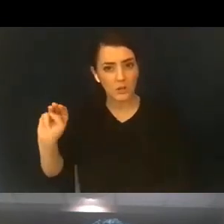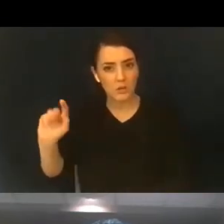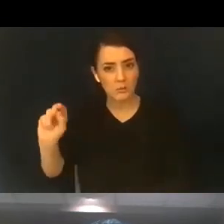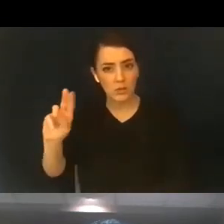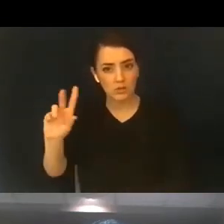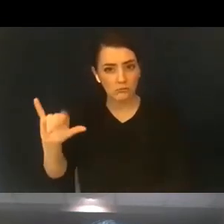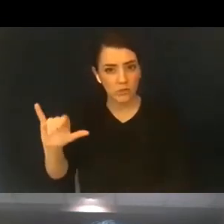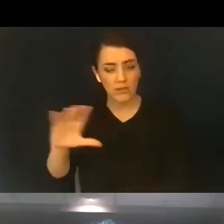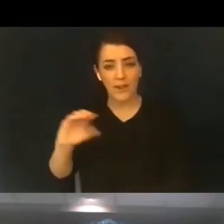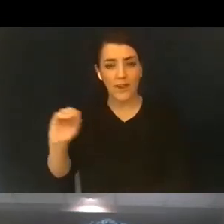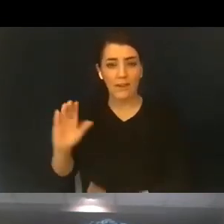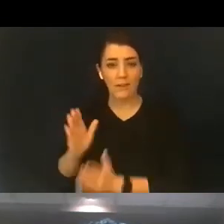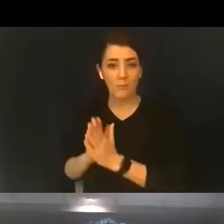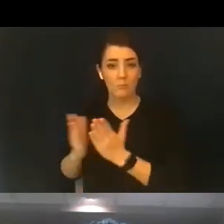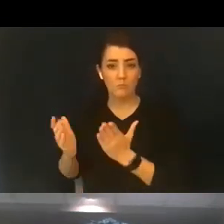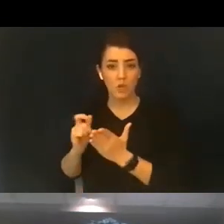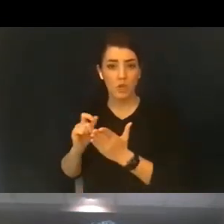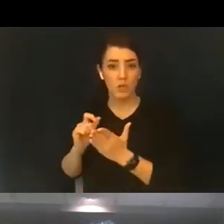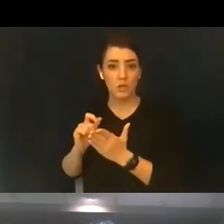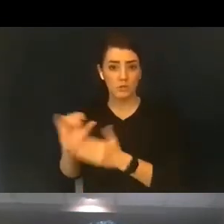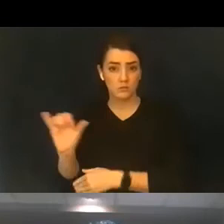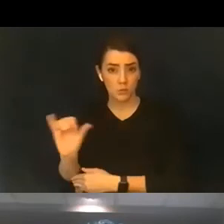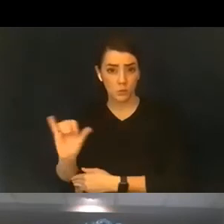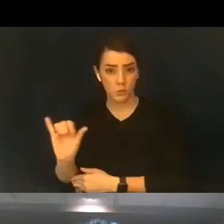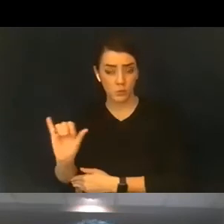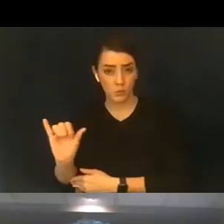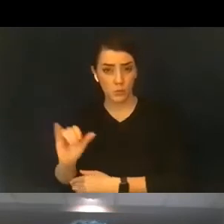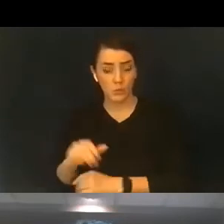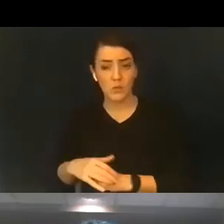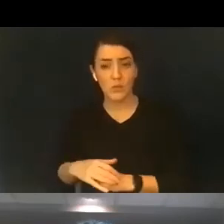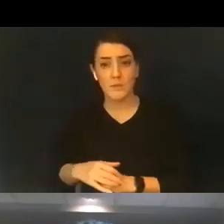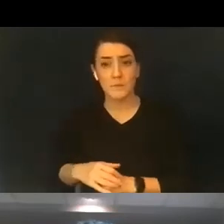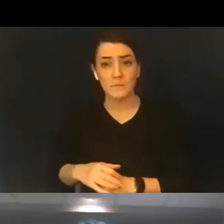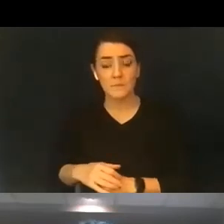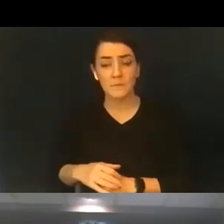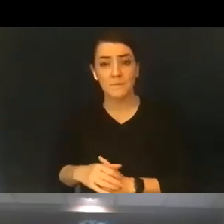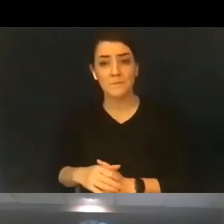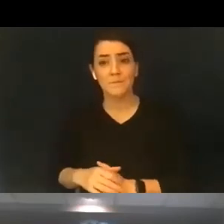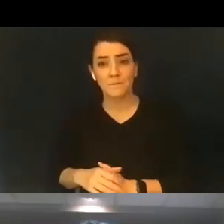video format that you can watch even on YouTube now. So these